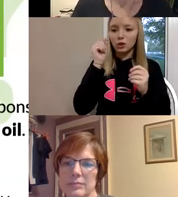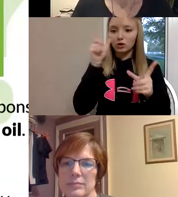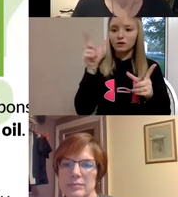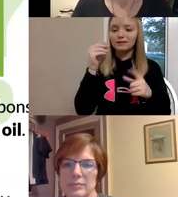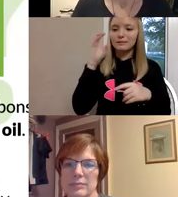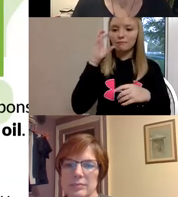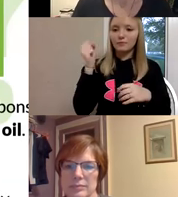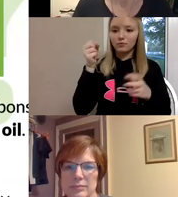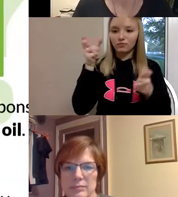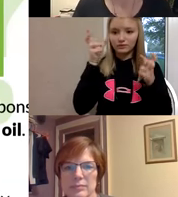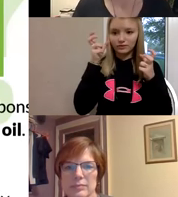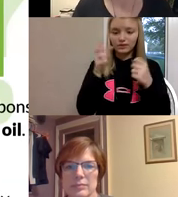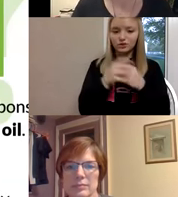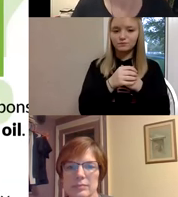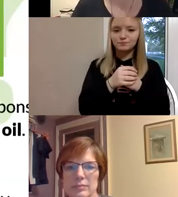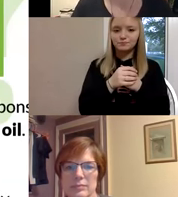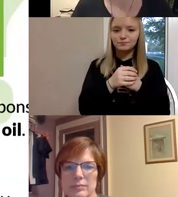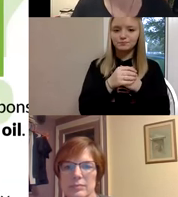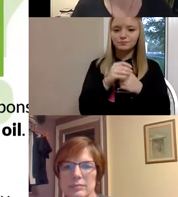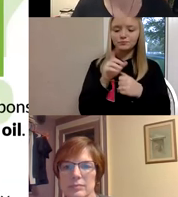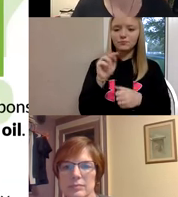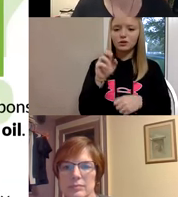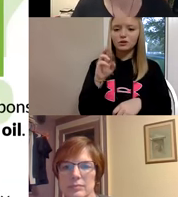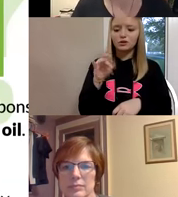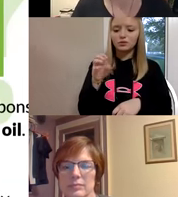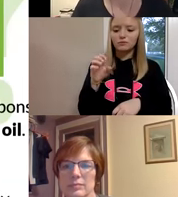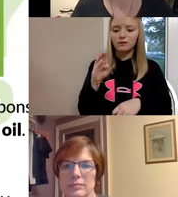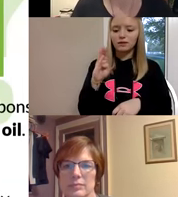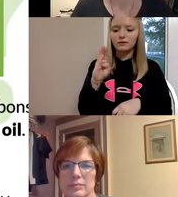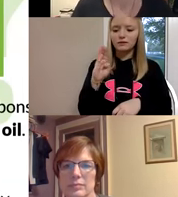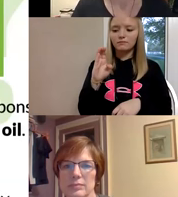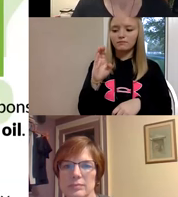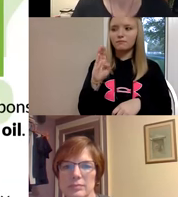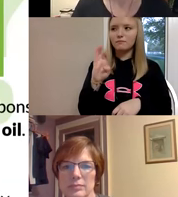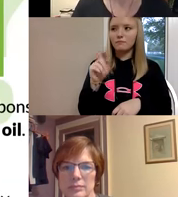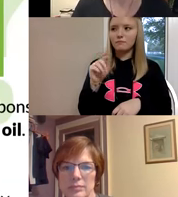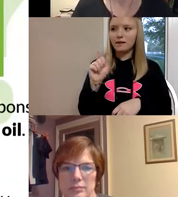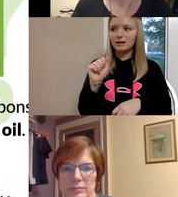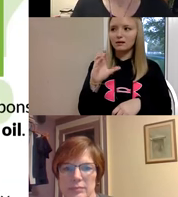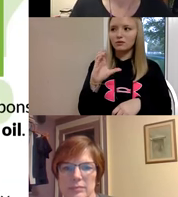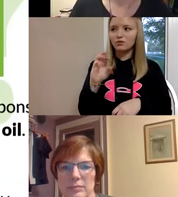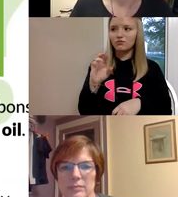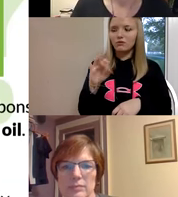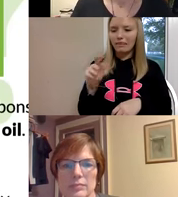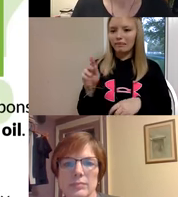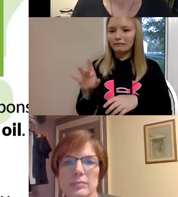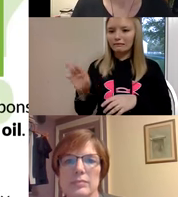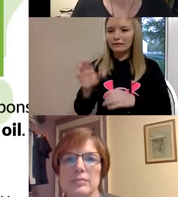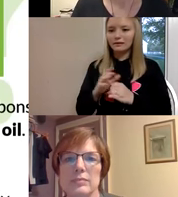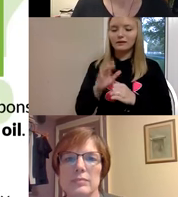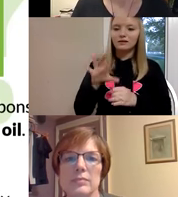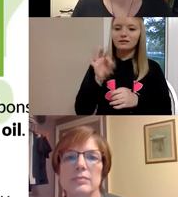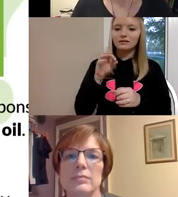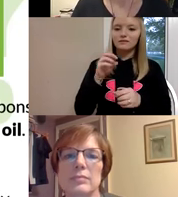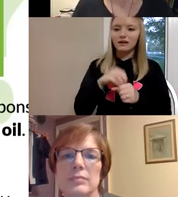The terpene beta carotene is found in basil, oregano, black pepper, and cannabis, and it has been shown